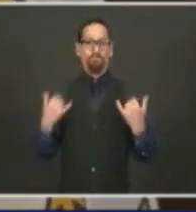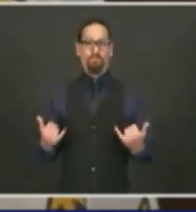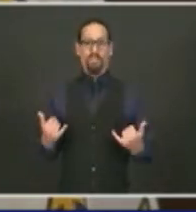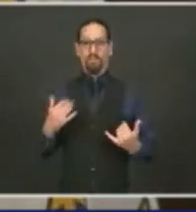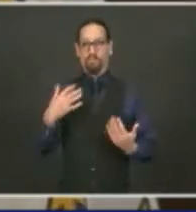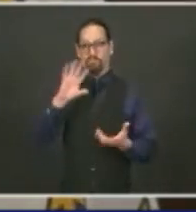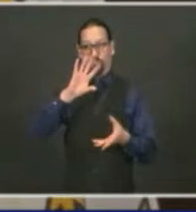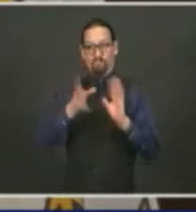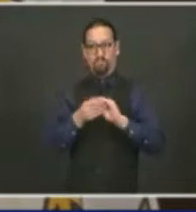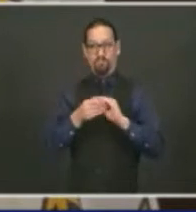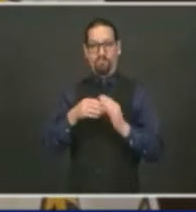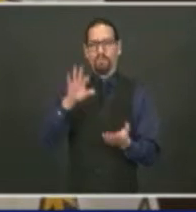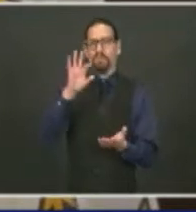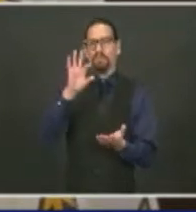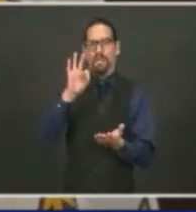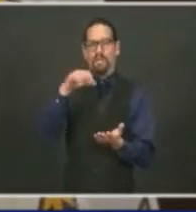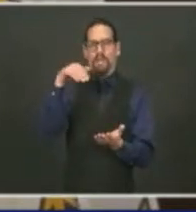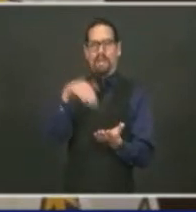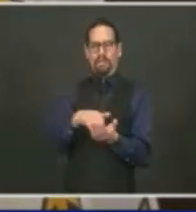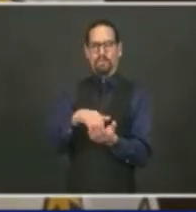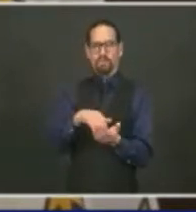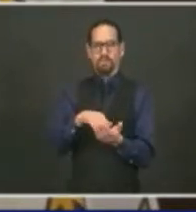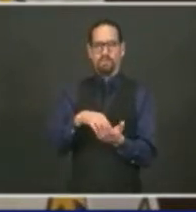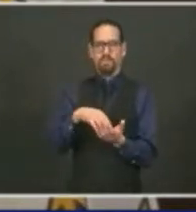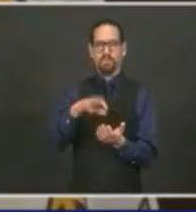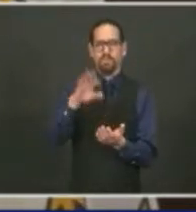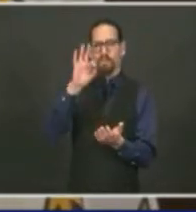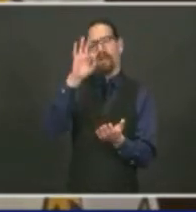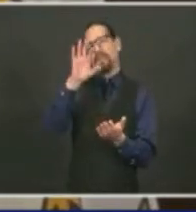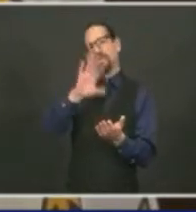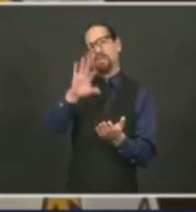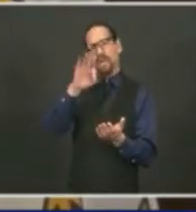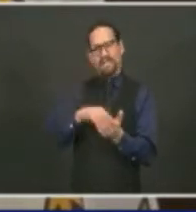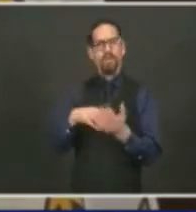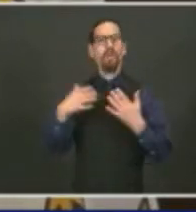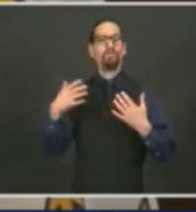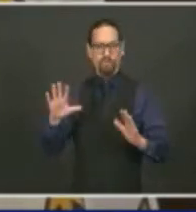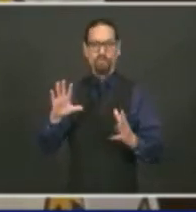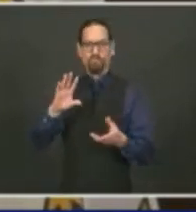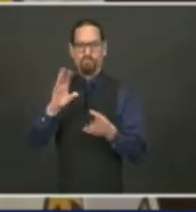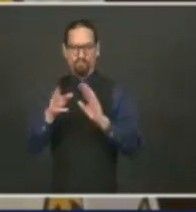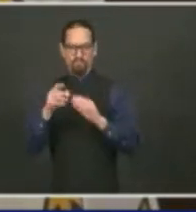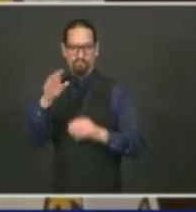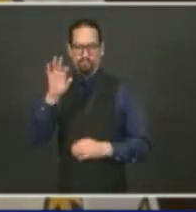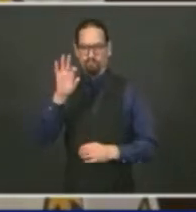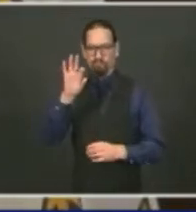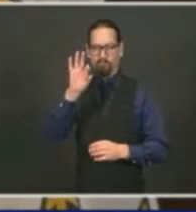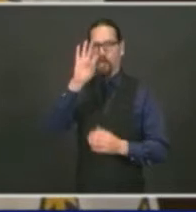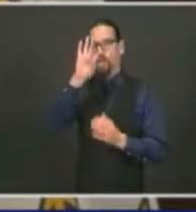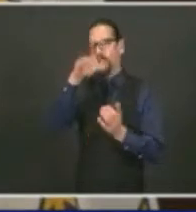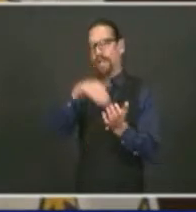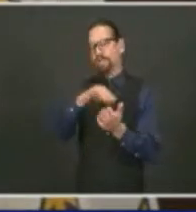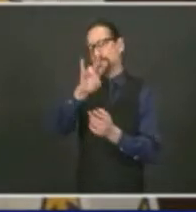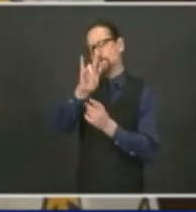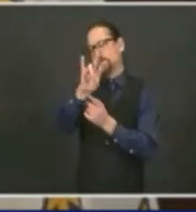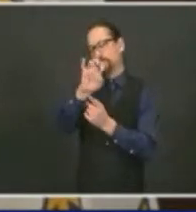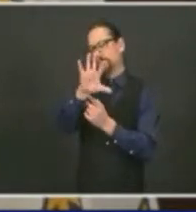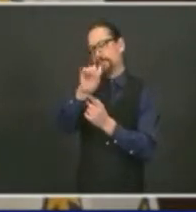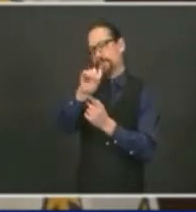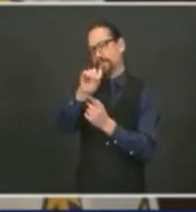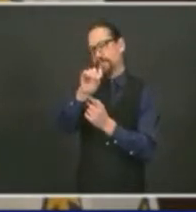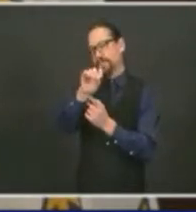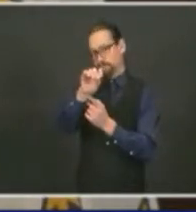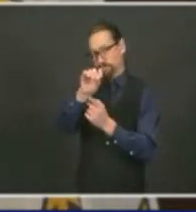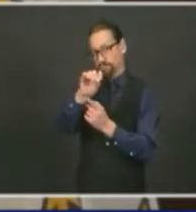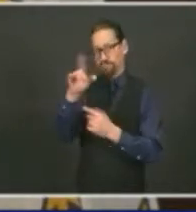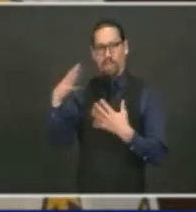9,750 doses of vaccine that have been received by the state of Rhode Island, so 9,750. Approximately 2,000 doses